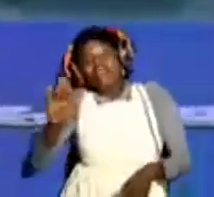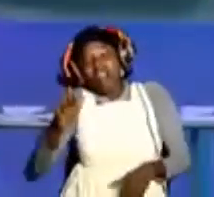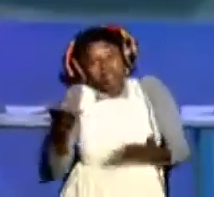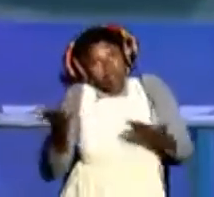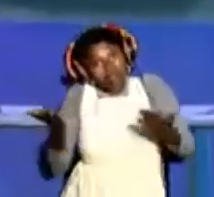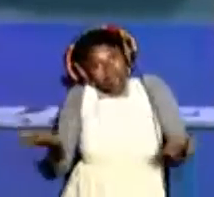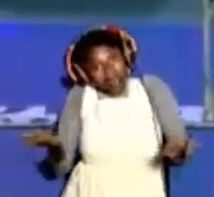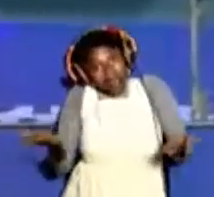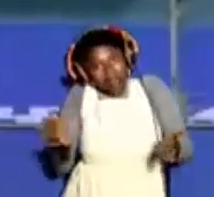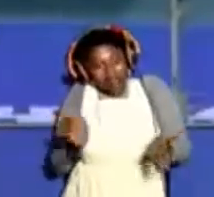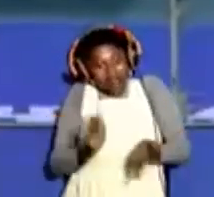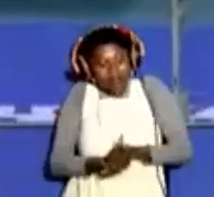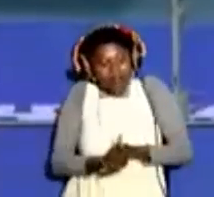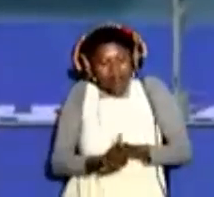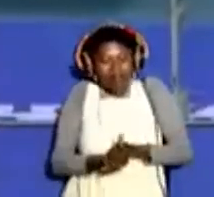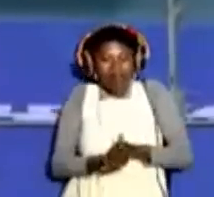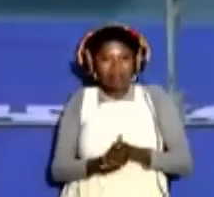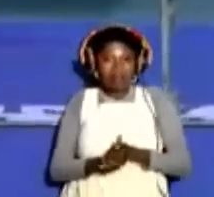Nevertheless,